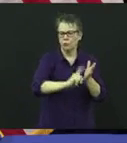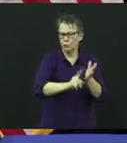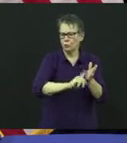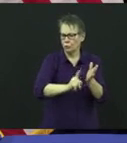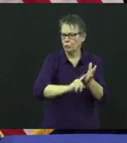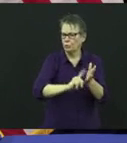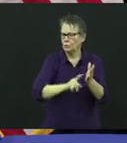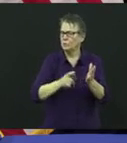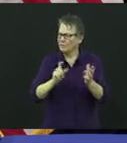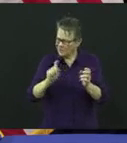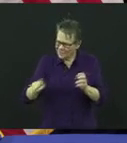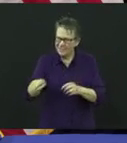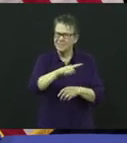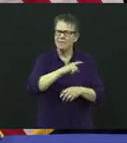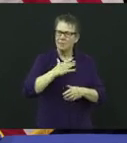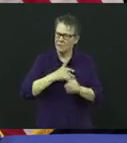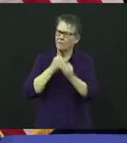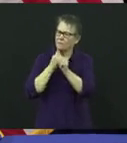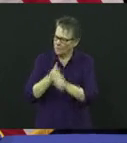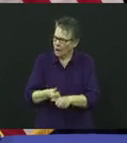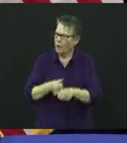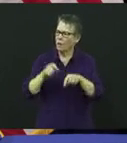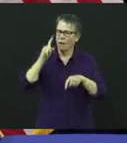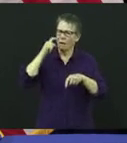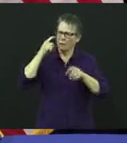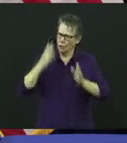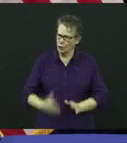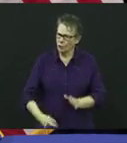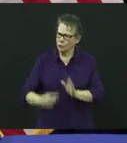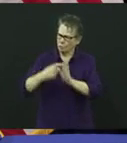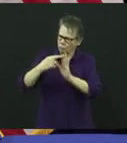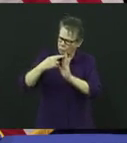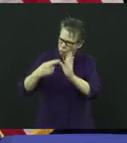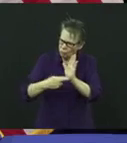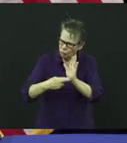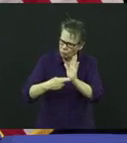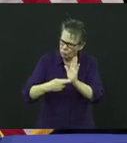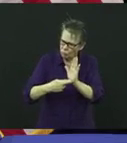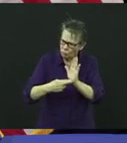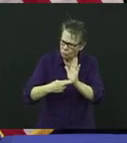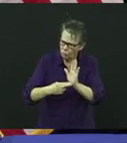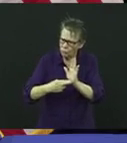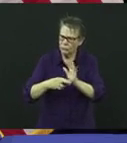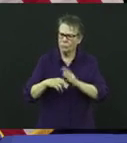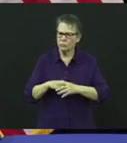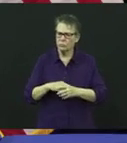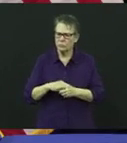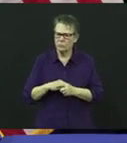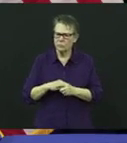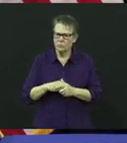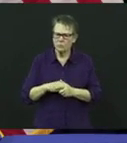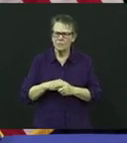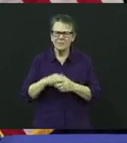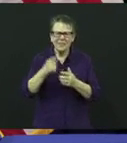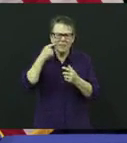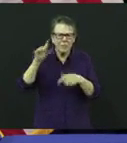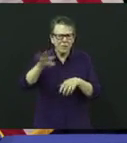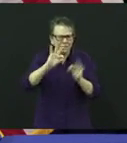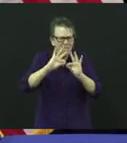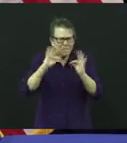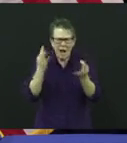easy on you. It's not easy on your families. And frankly, I can assure you it's not easy on any of us or any of our families. This